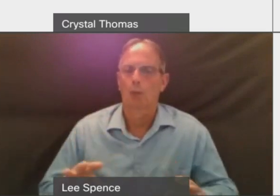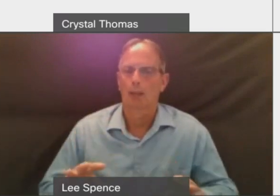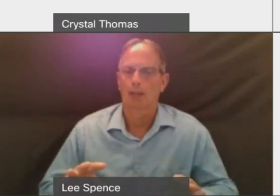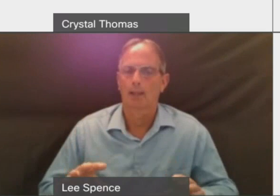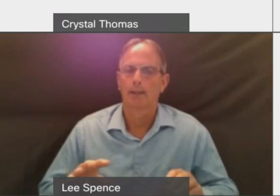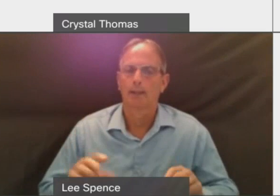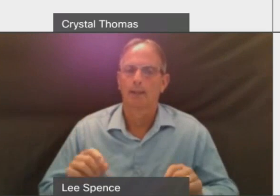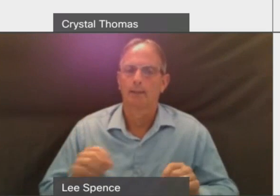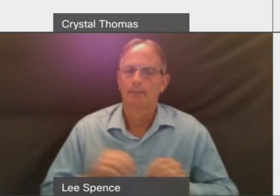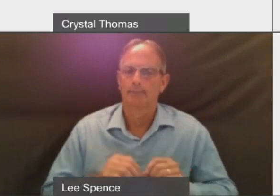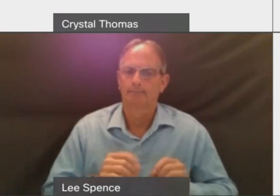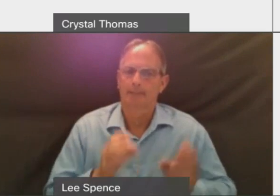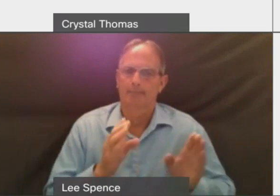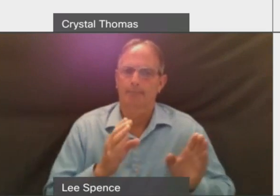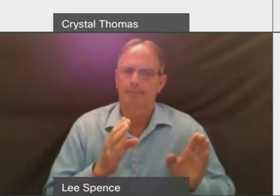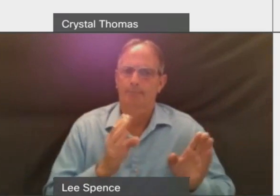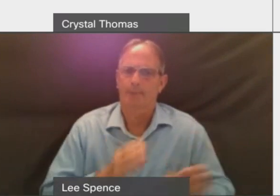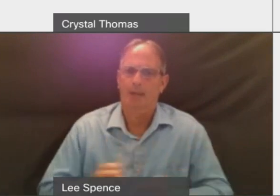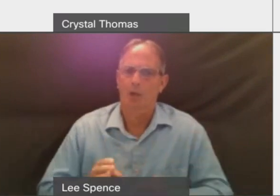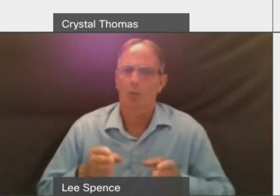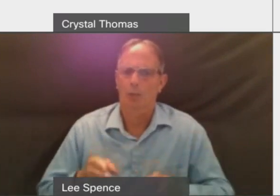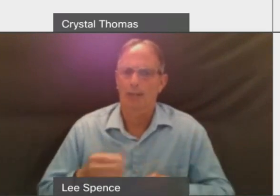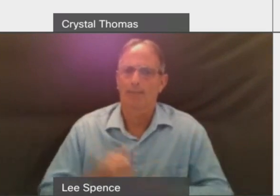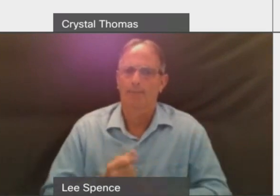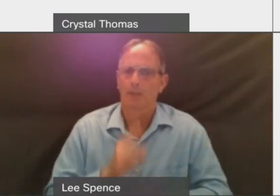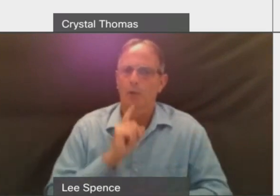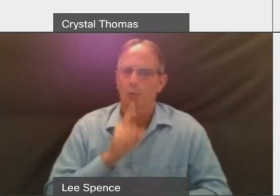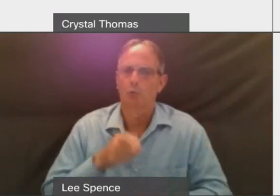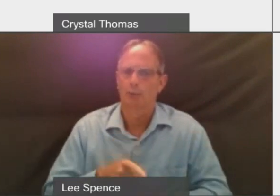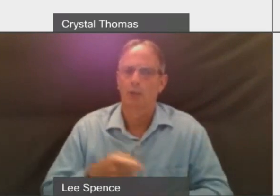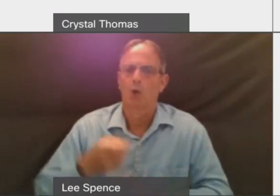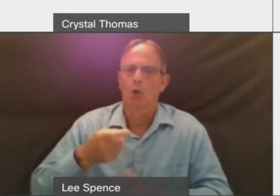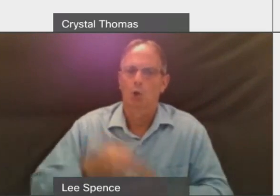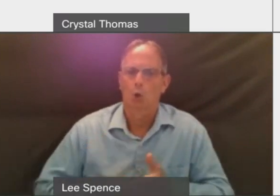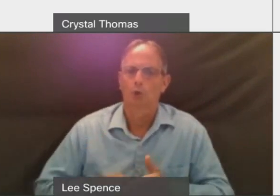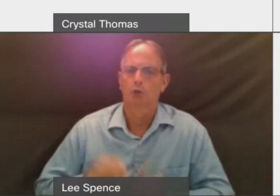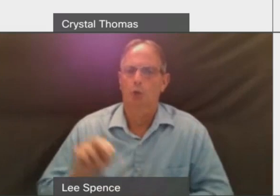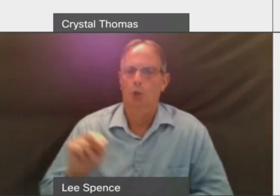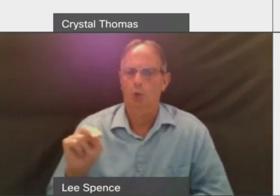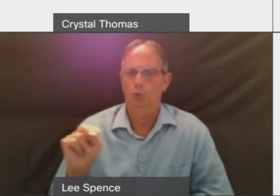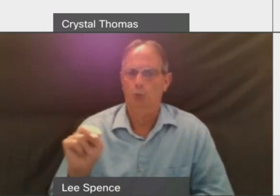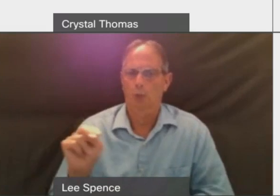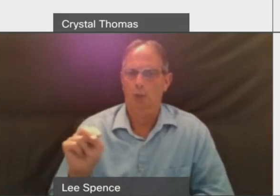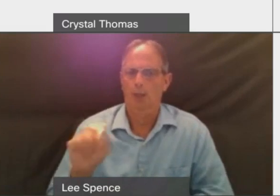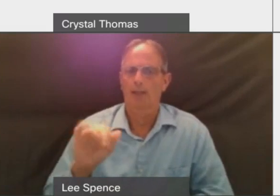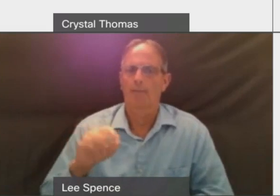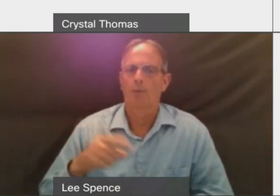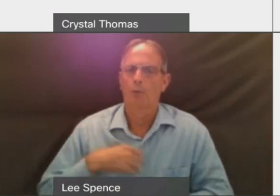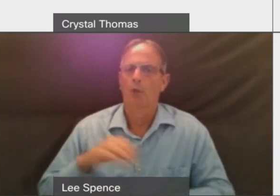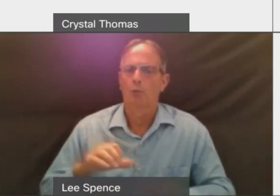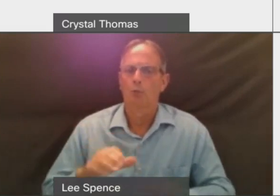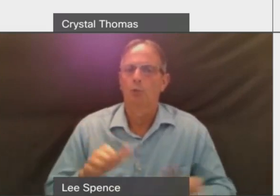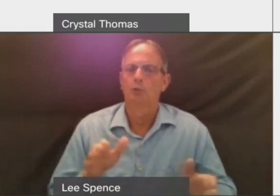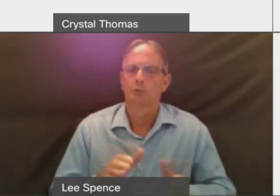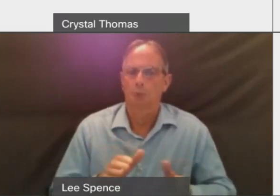very planful way to make sure that it is in fact cost neutral. And so if we do it on a smaller